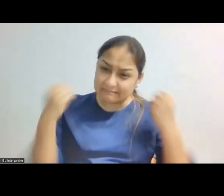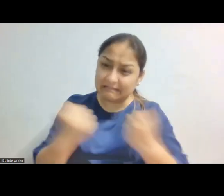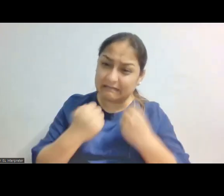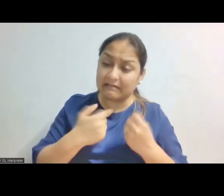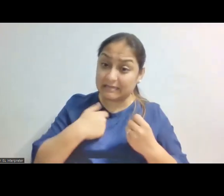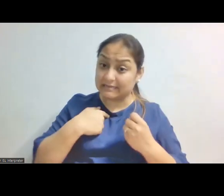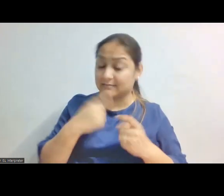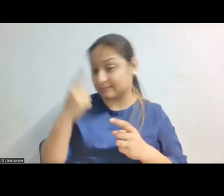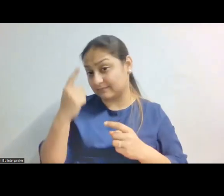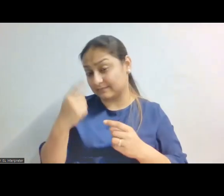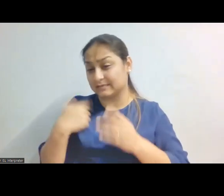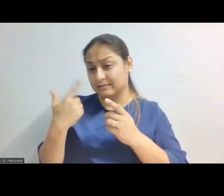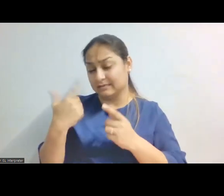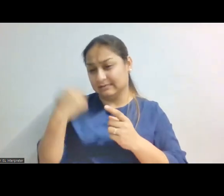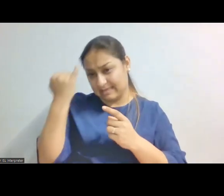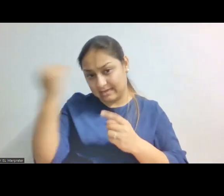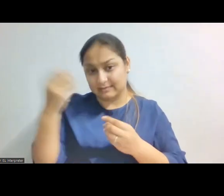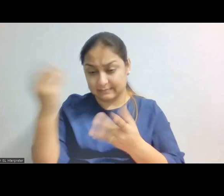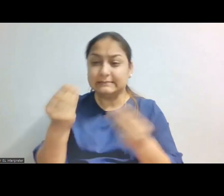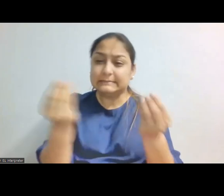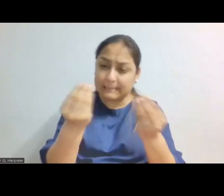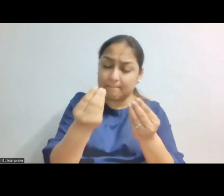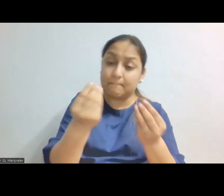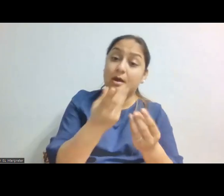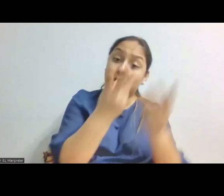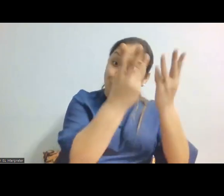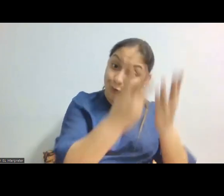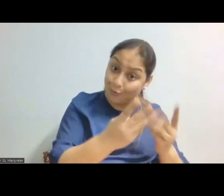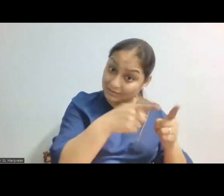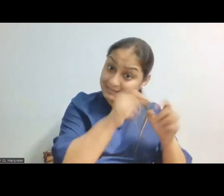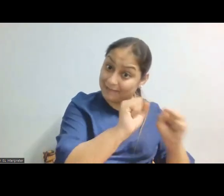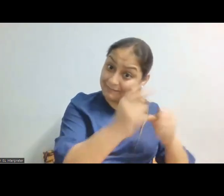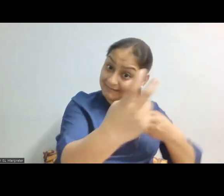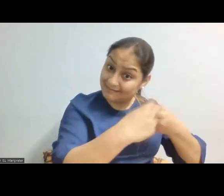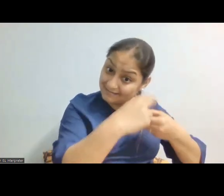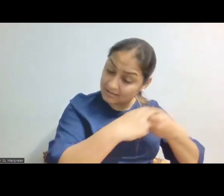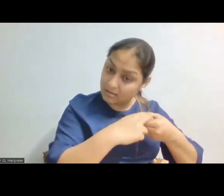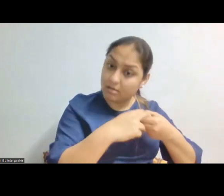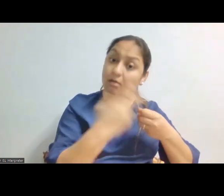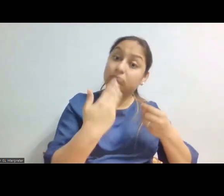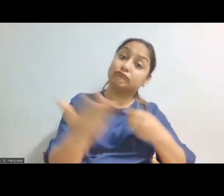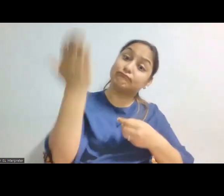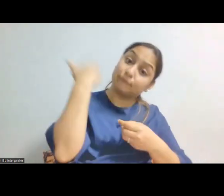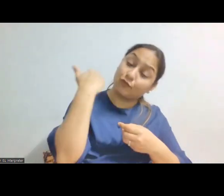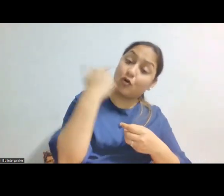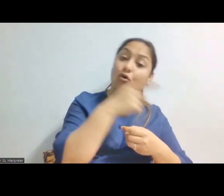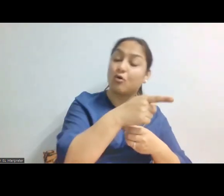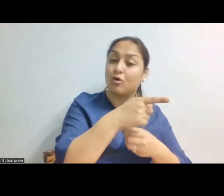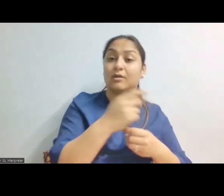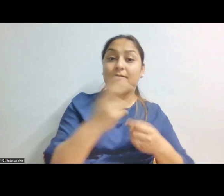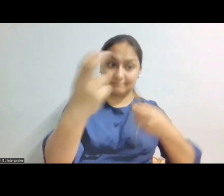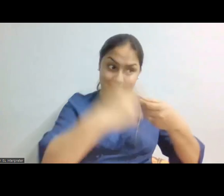in some areas, like in commerce, in some areas, in some subjects, the enrollment has come down to the pre-COVID level. Like whatever enrollment were